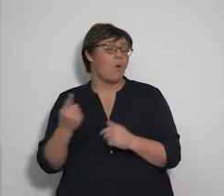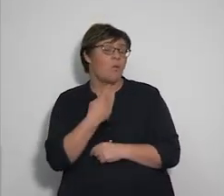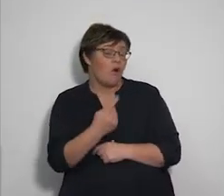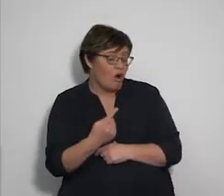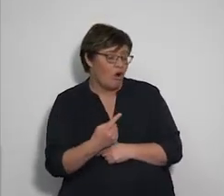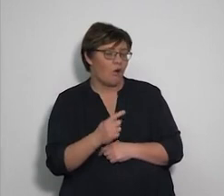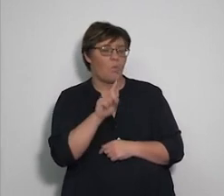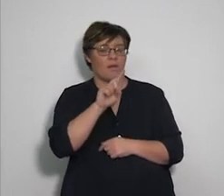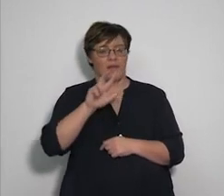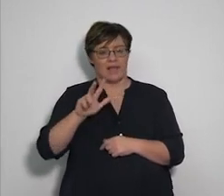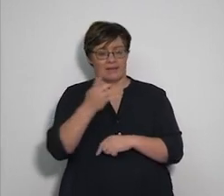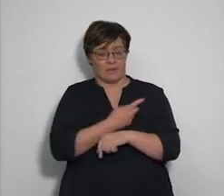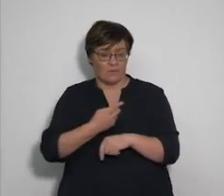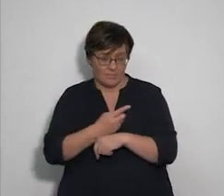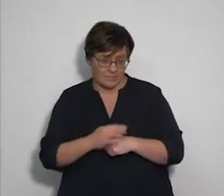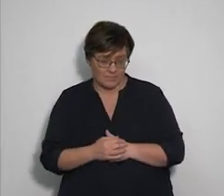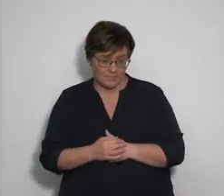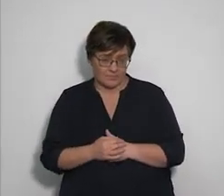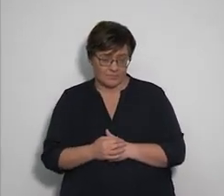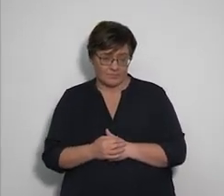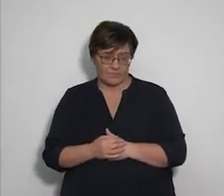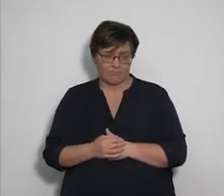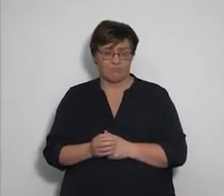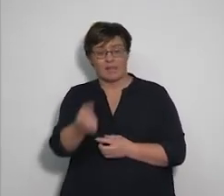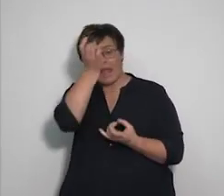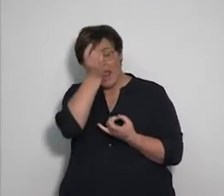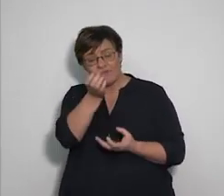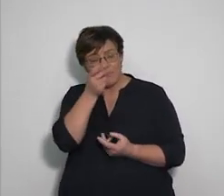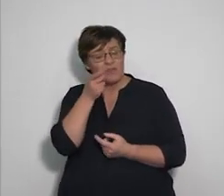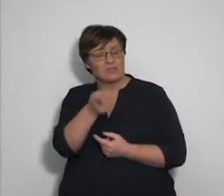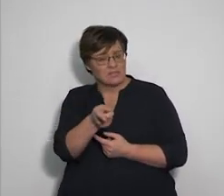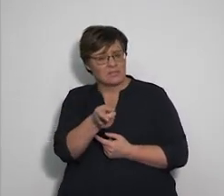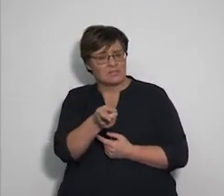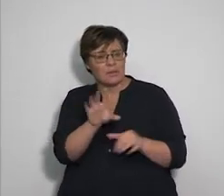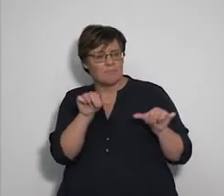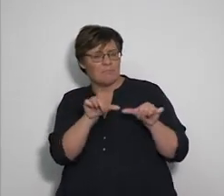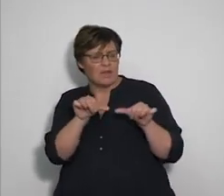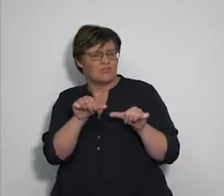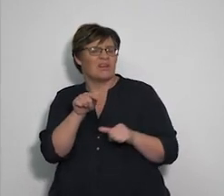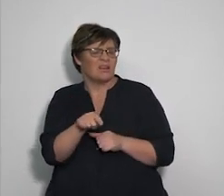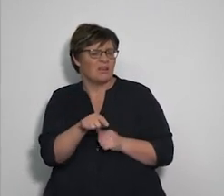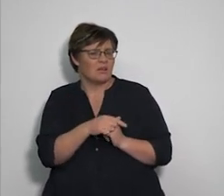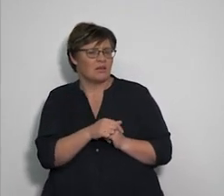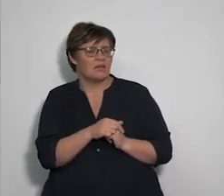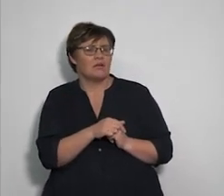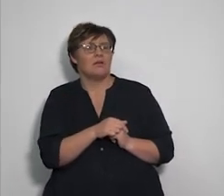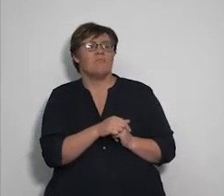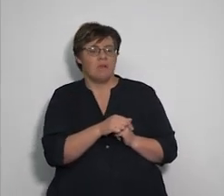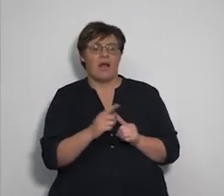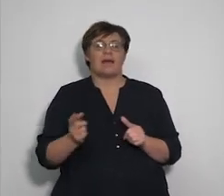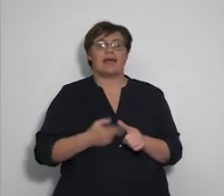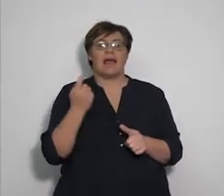for 18 hours. What information we were measuring